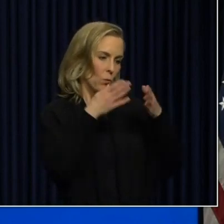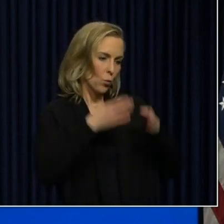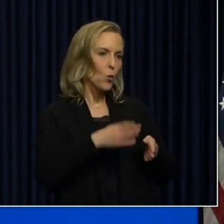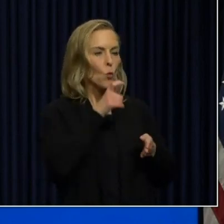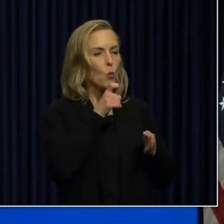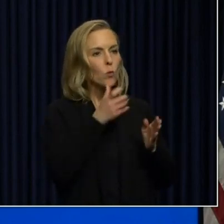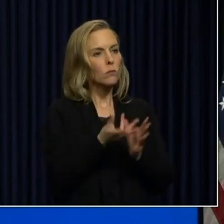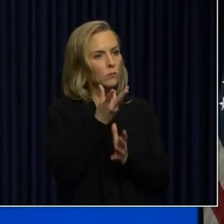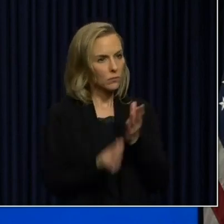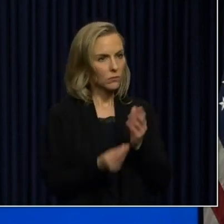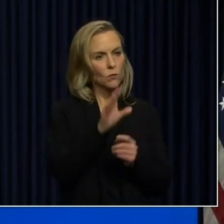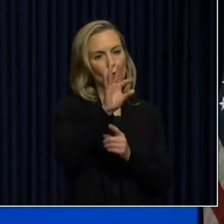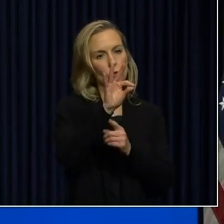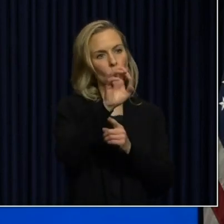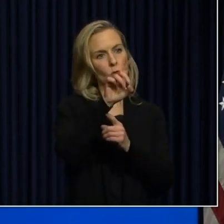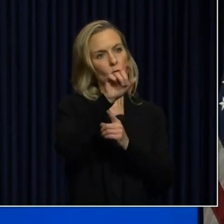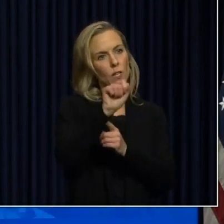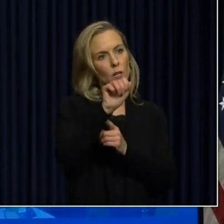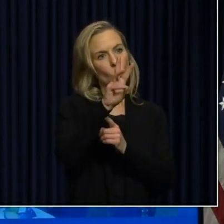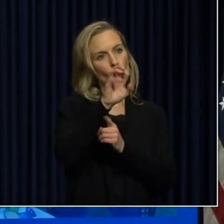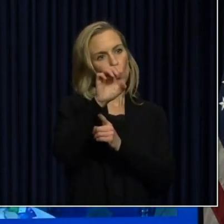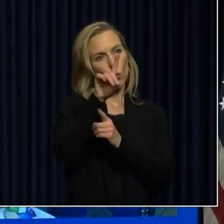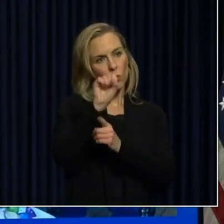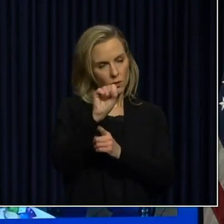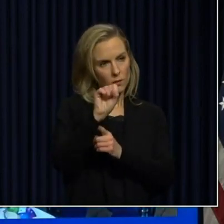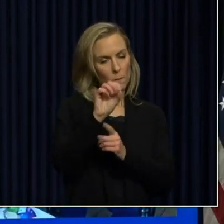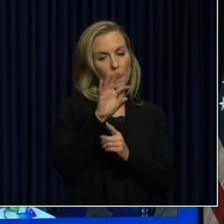we're remembering Frida Woods.